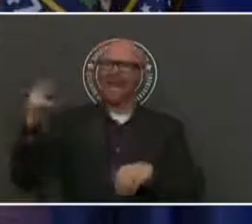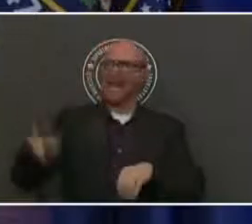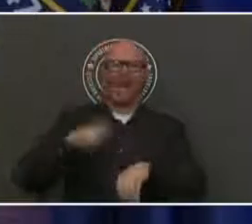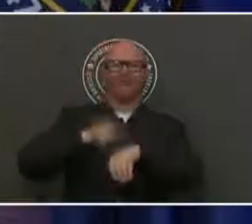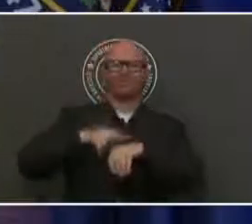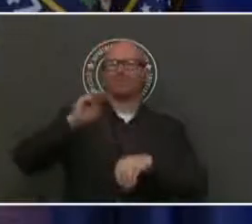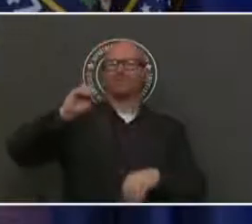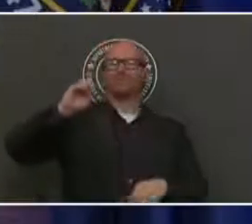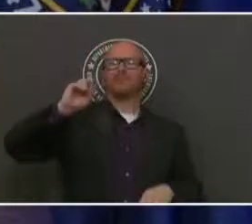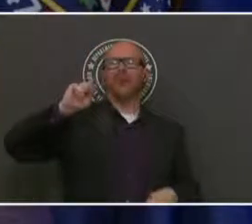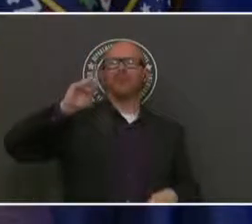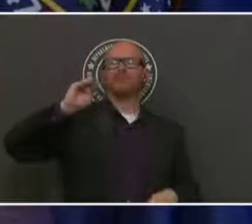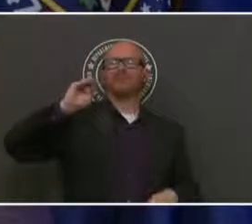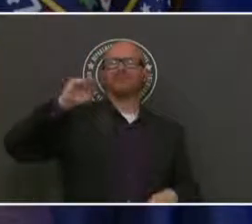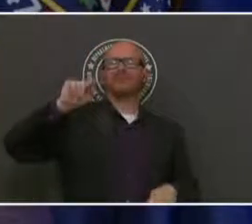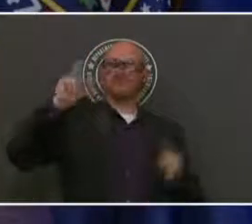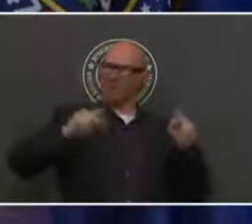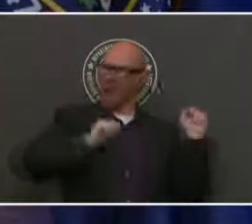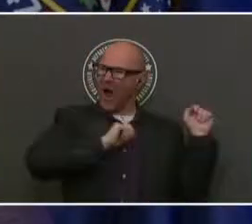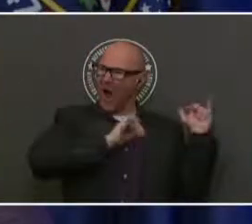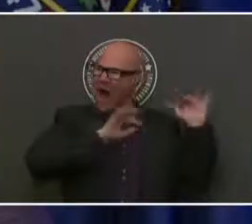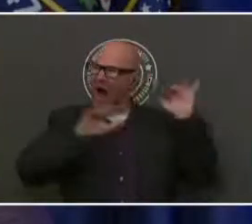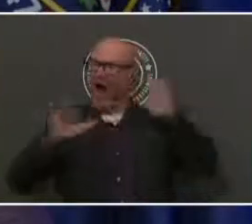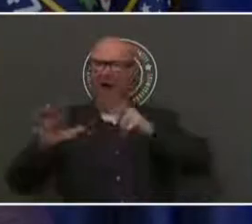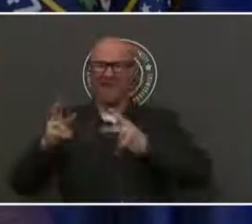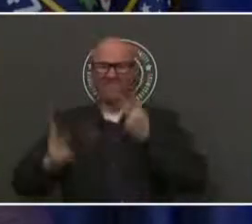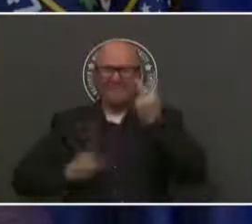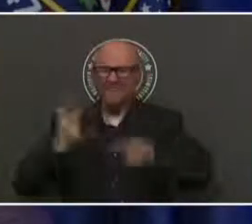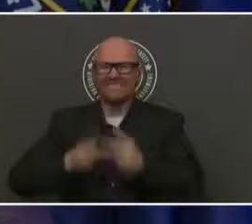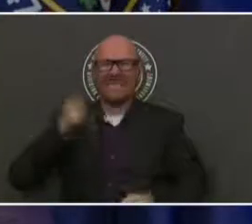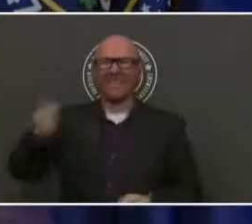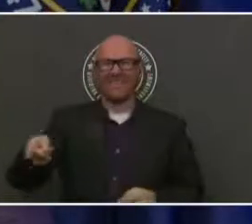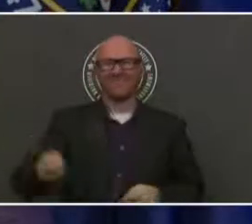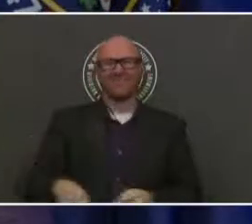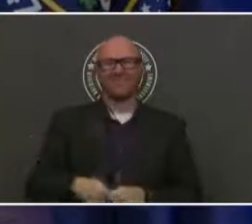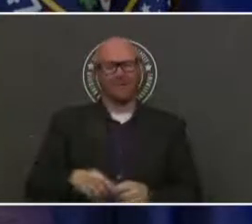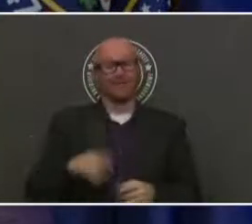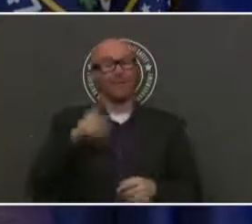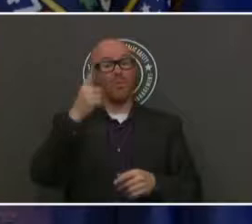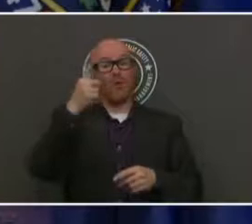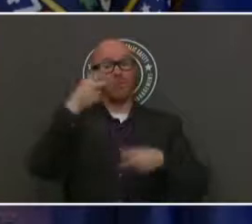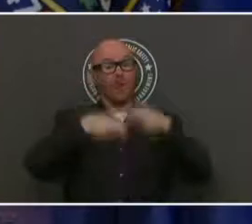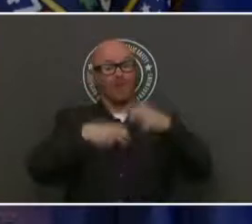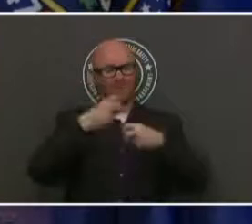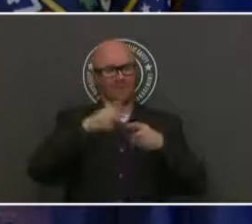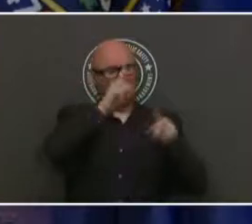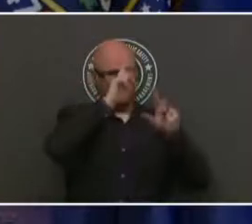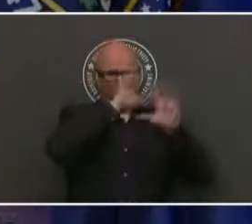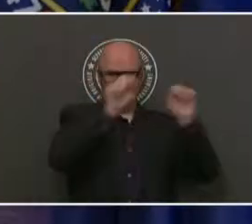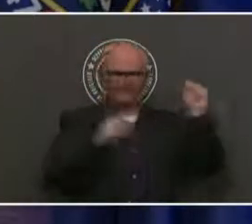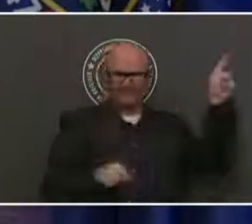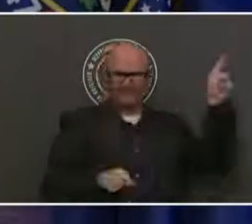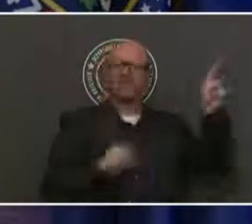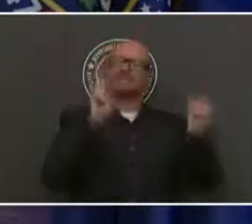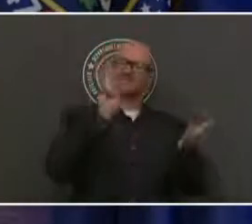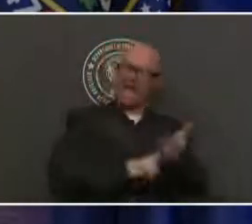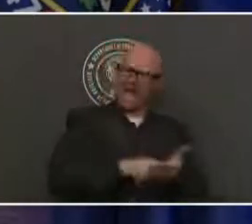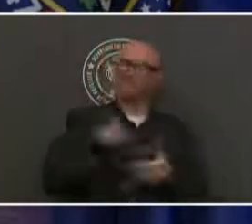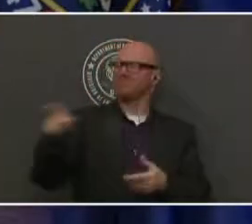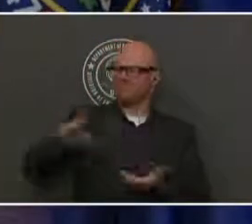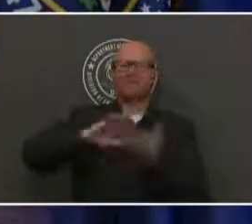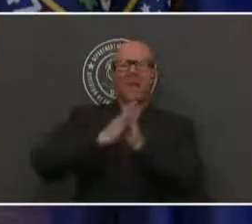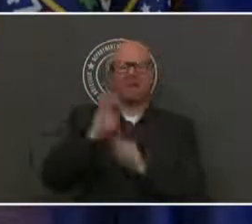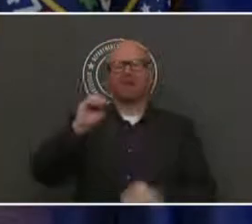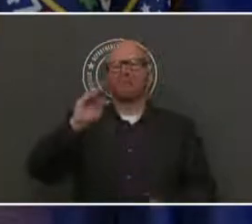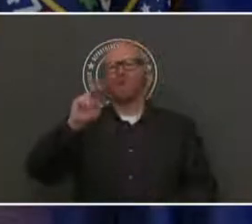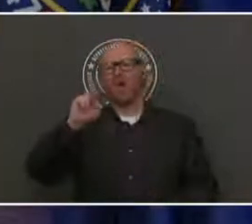map and everybody wants to come here, except that the one thing the president can't do is to get resources to that area for law enforcement,